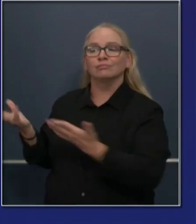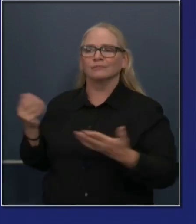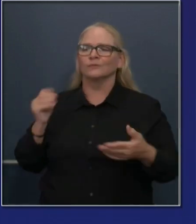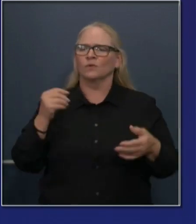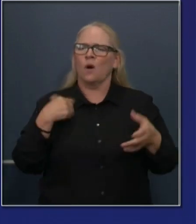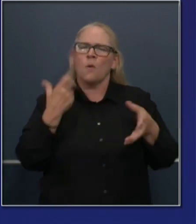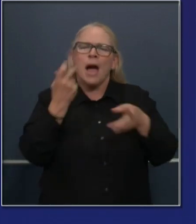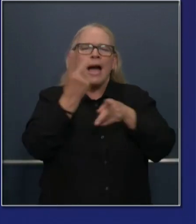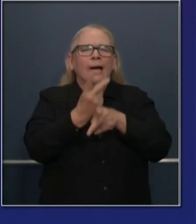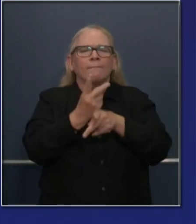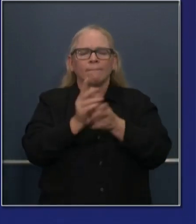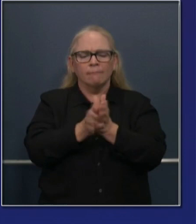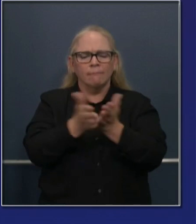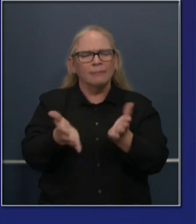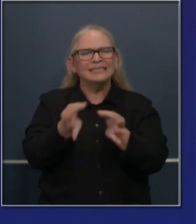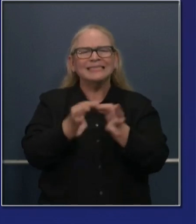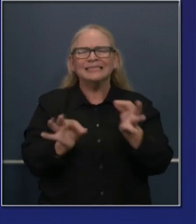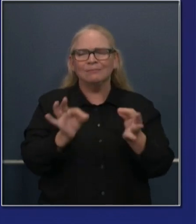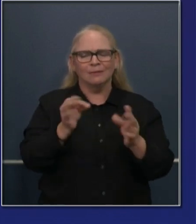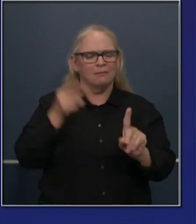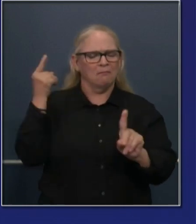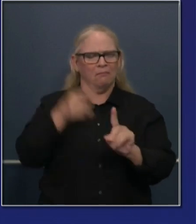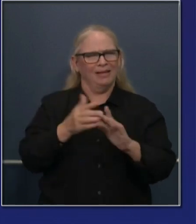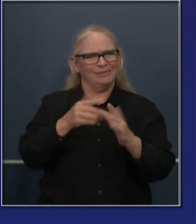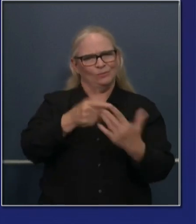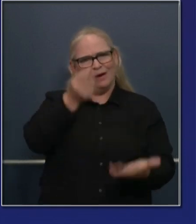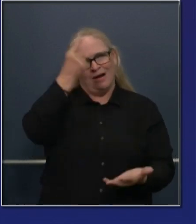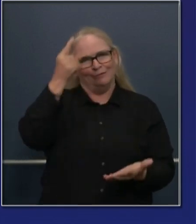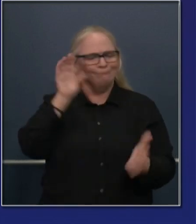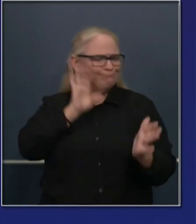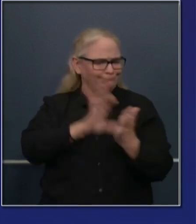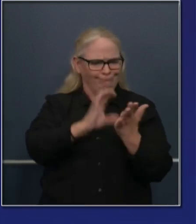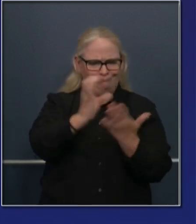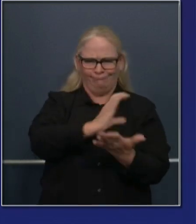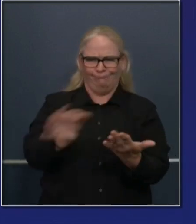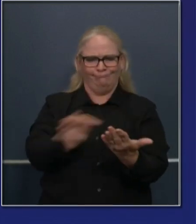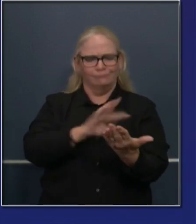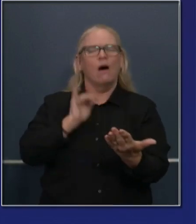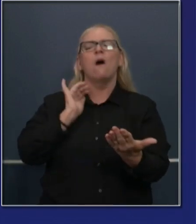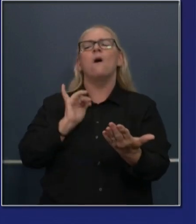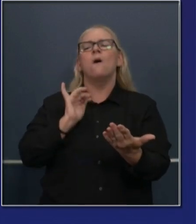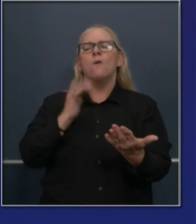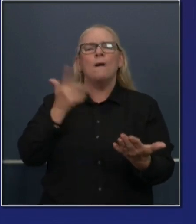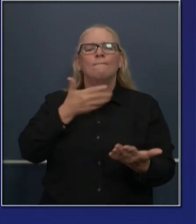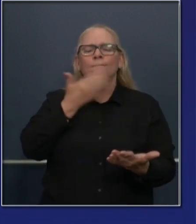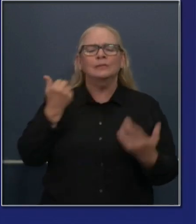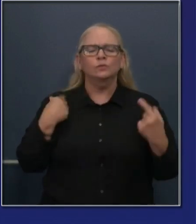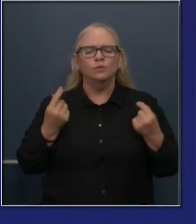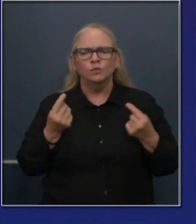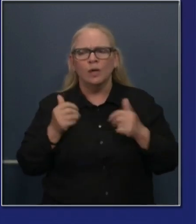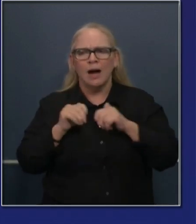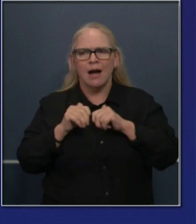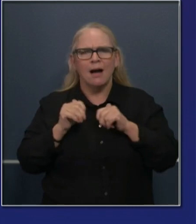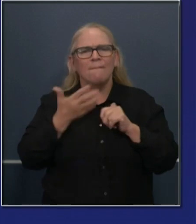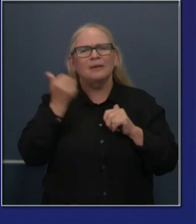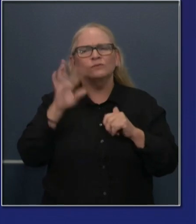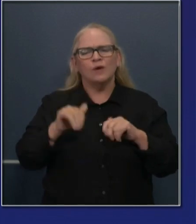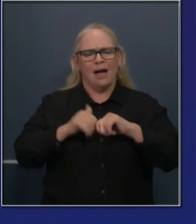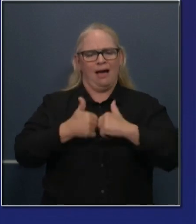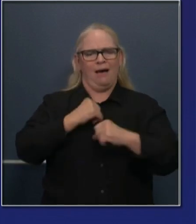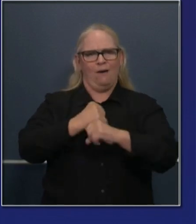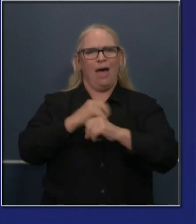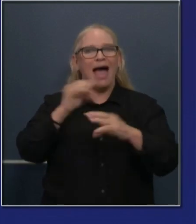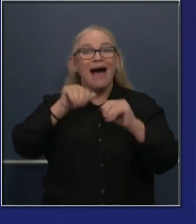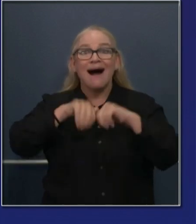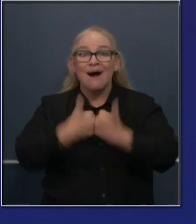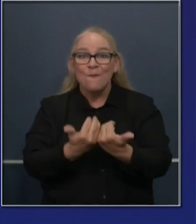that handbook, that guidance, and offer more guidance around best practices. And so we are advancing a much more proactive education